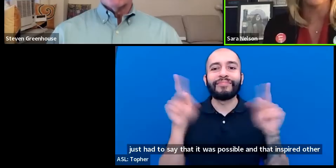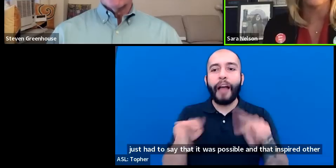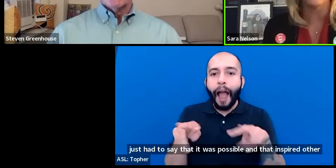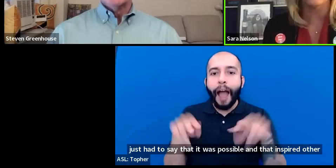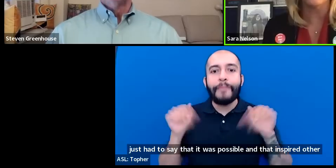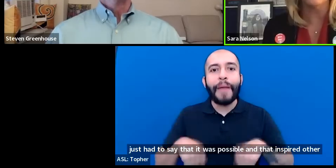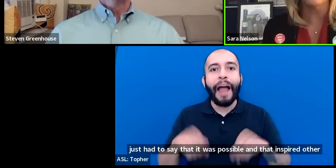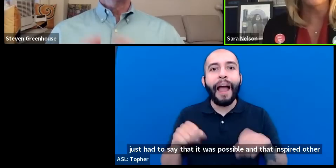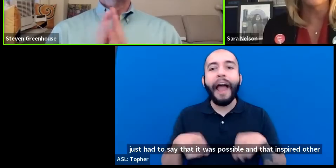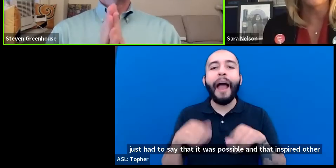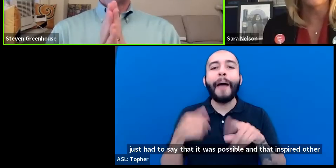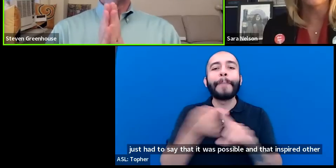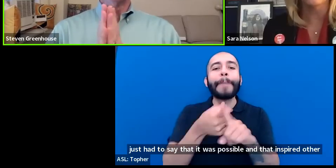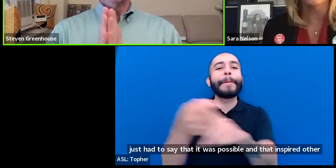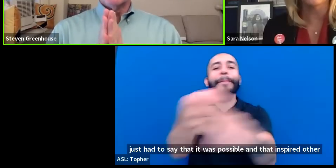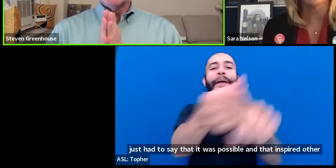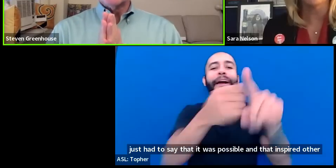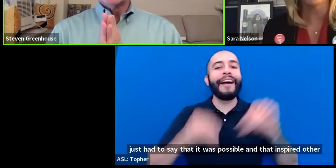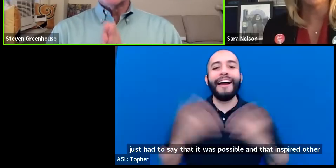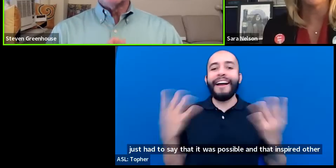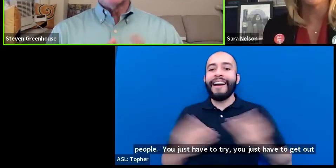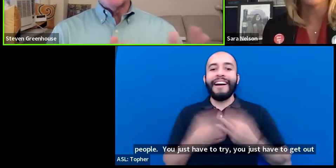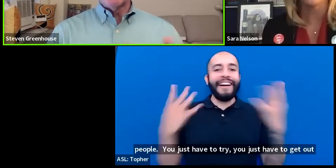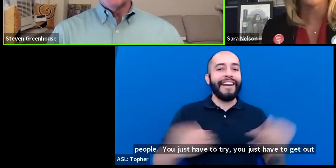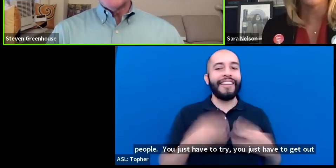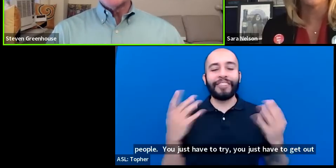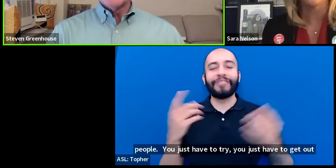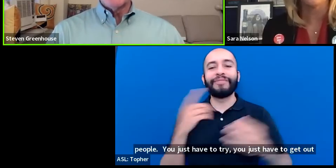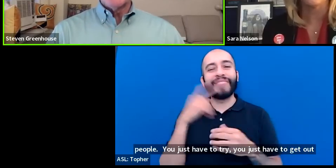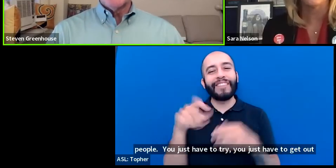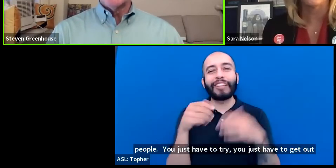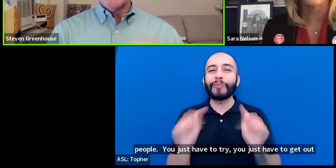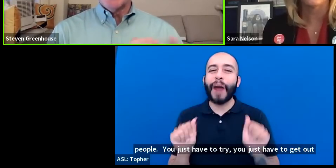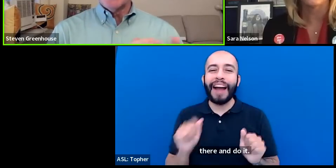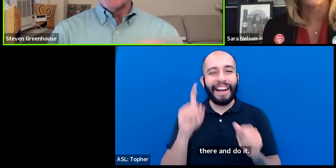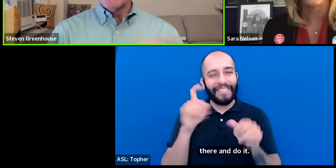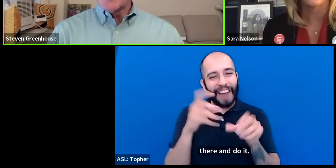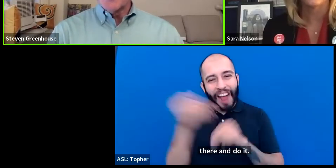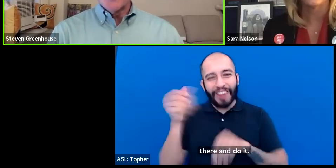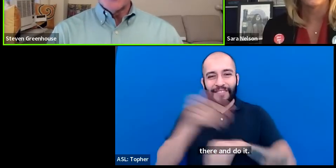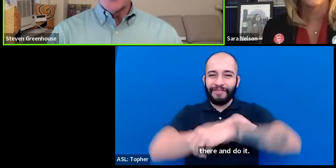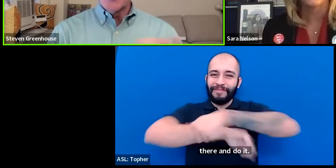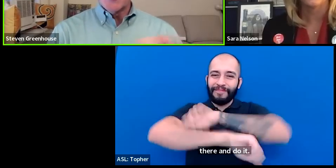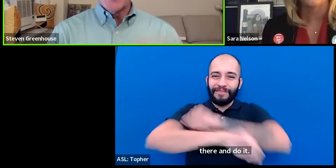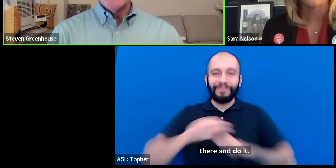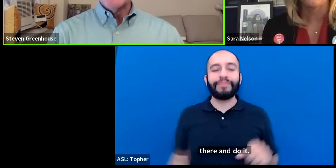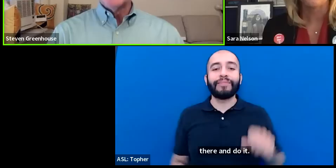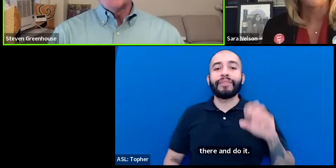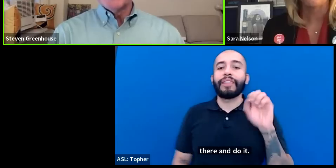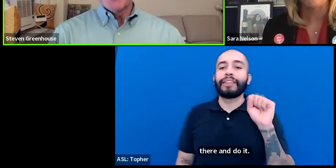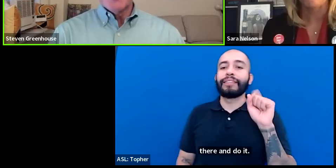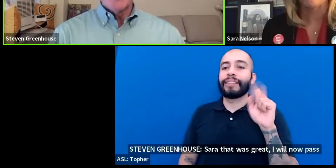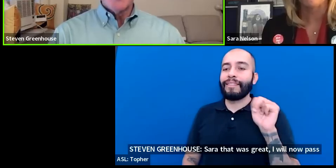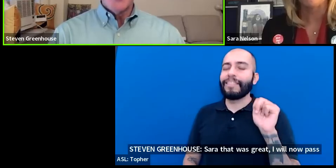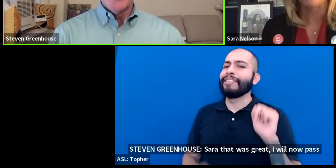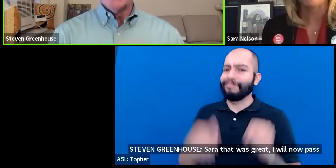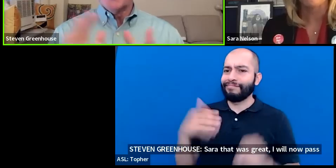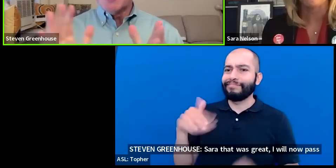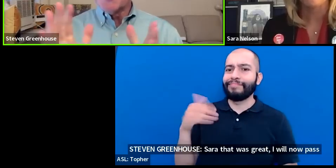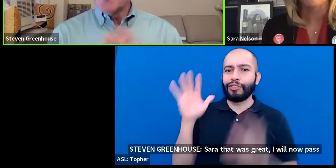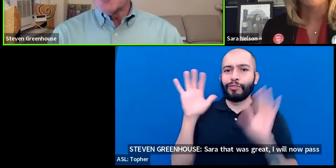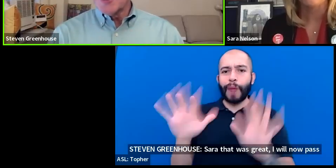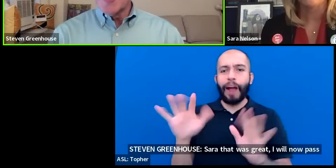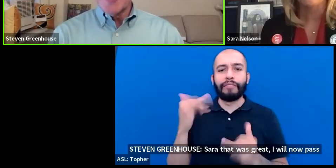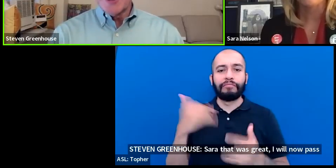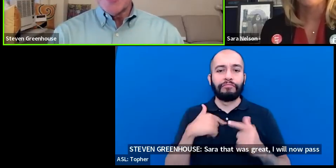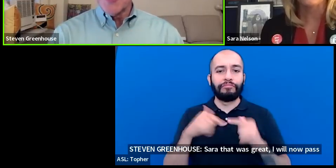it. Sarah, that was great. Thank you very much. I will now pass the baton to Harold Meyerson, who's going to speak to Chris and Jazz. And